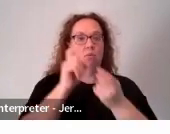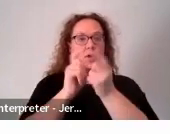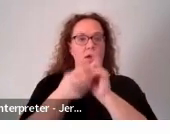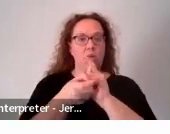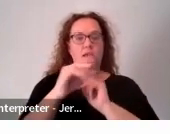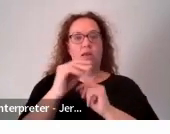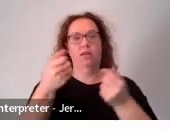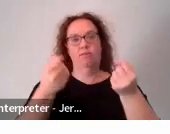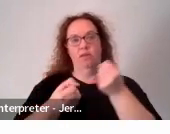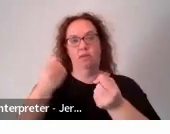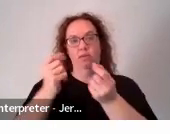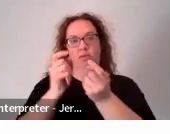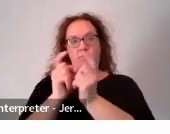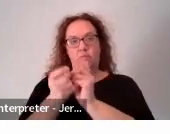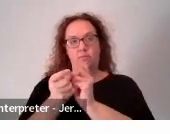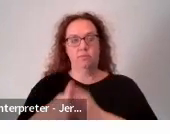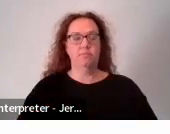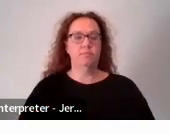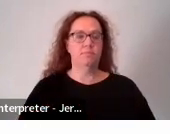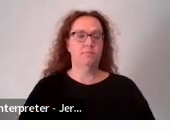vehicle modifications.